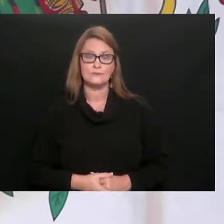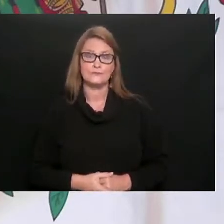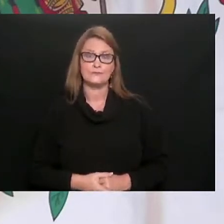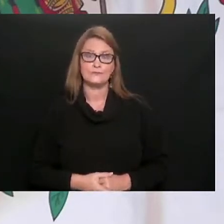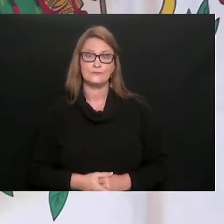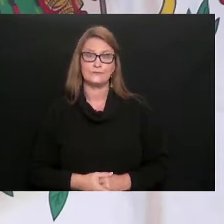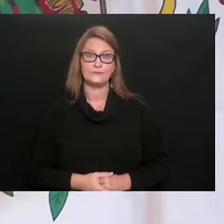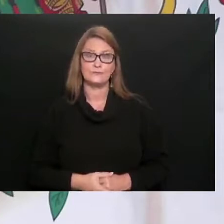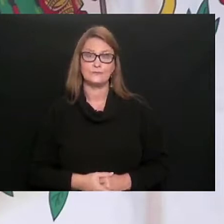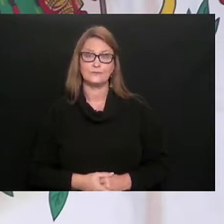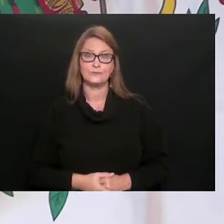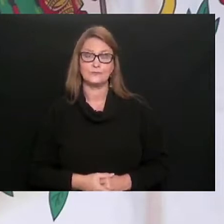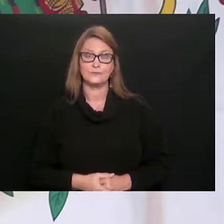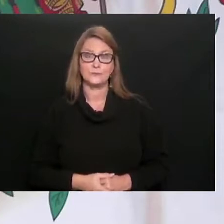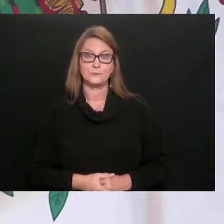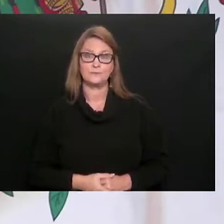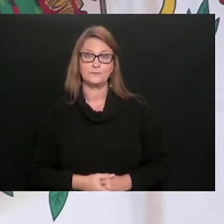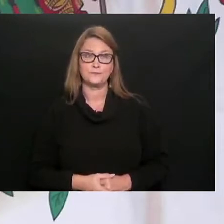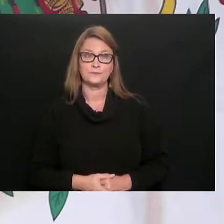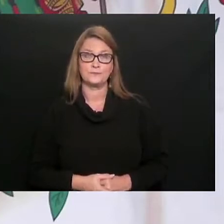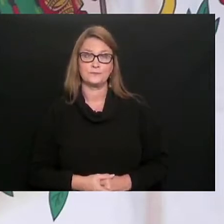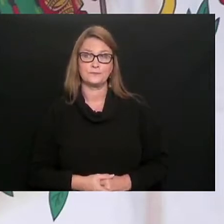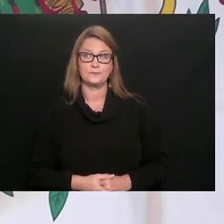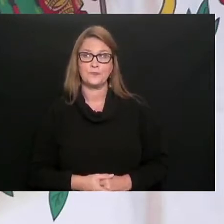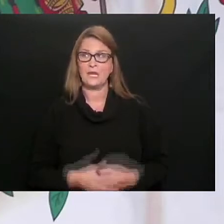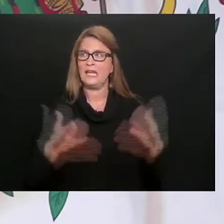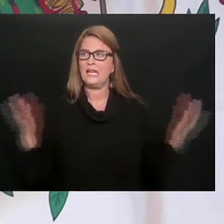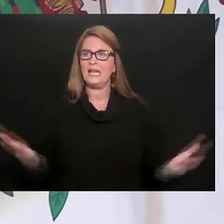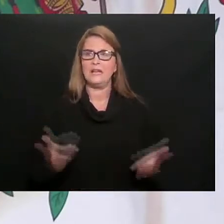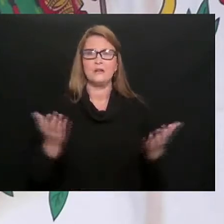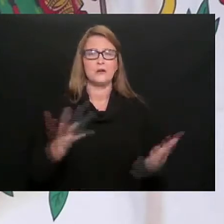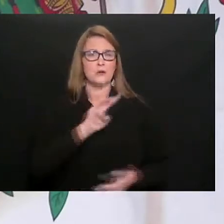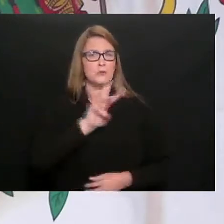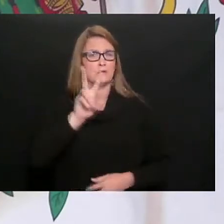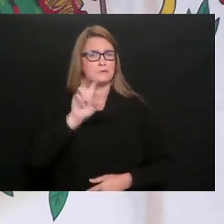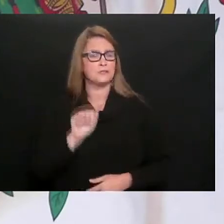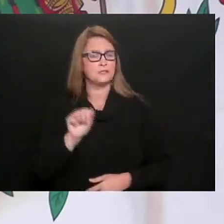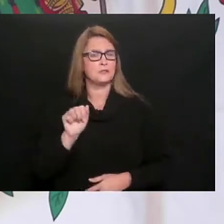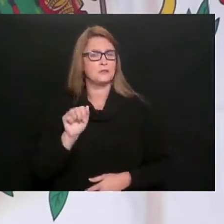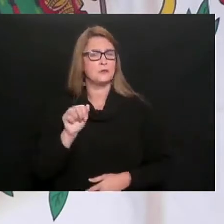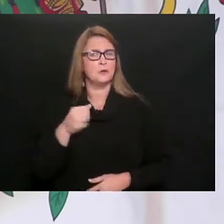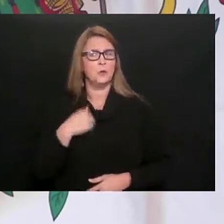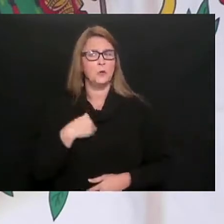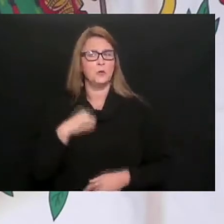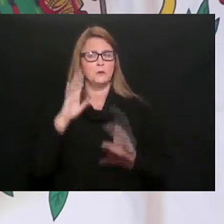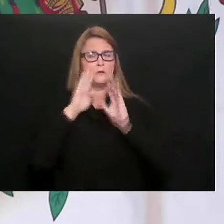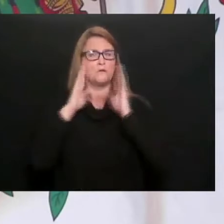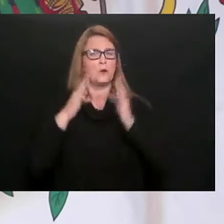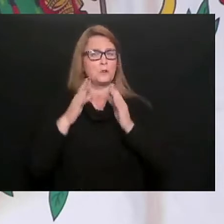we've done some really, really big stuff and some really important stuff.